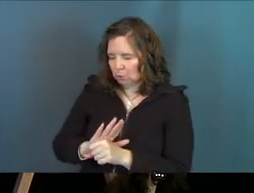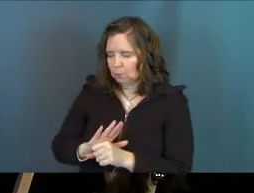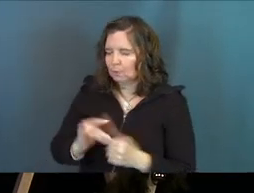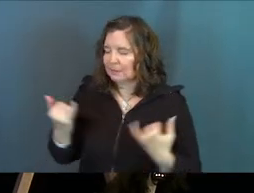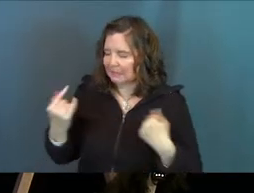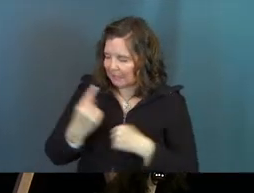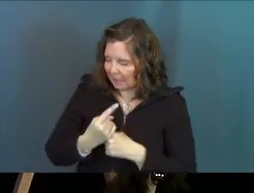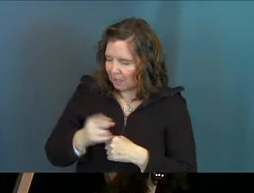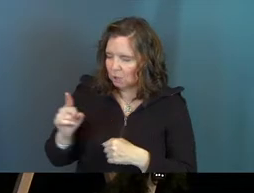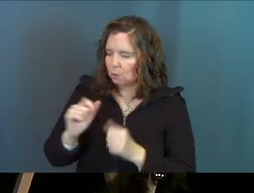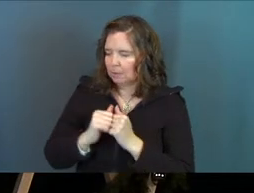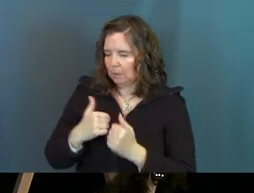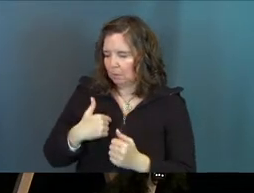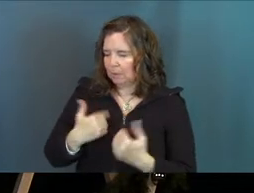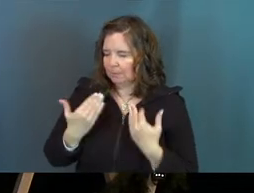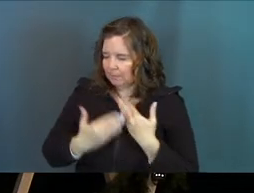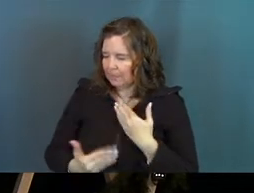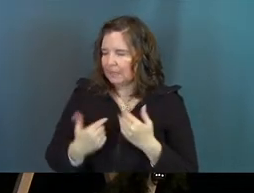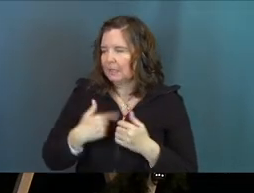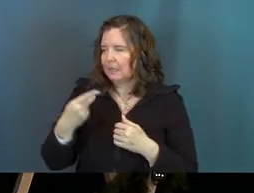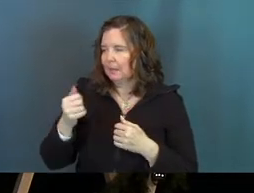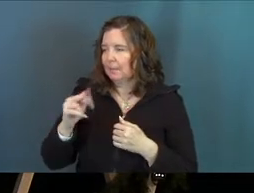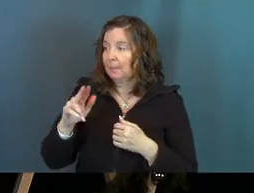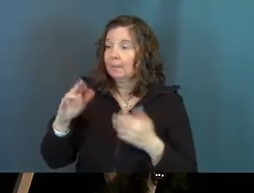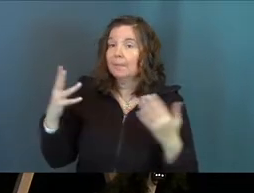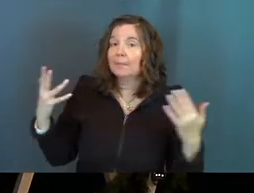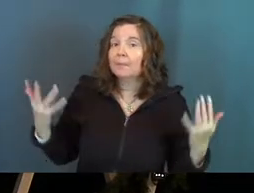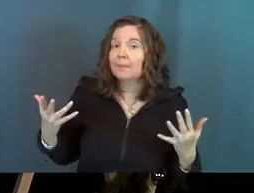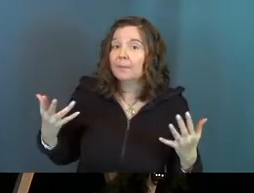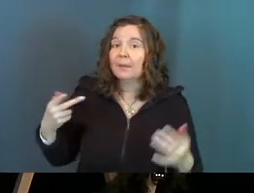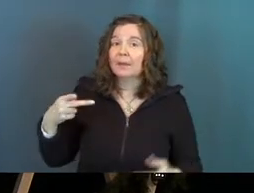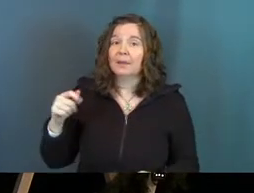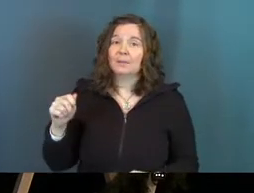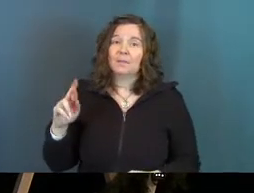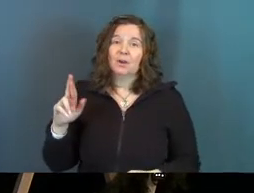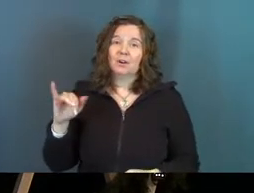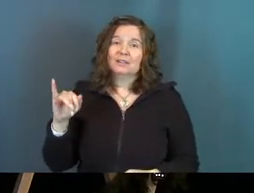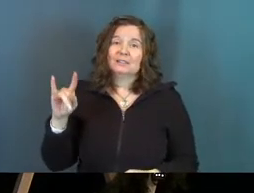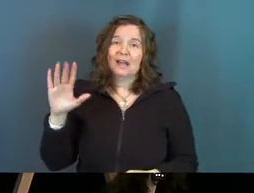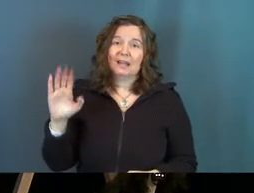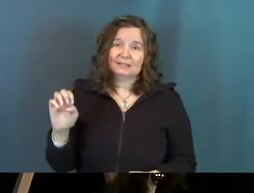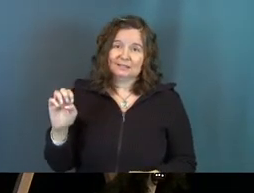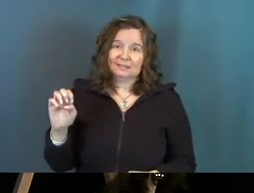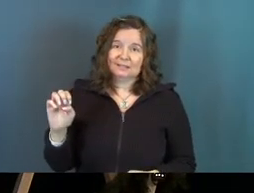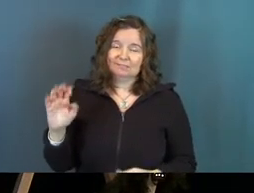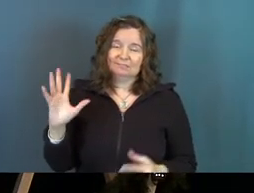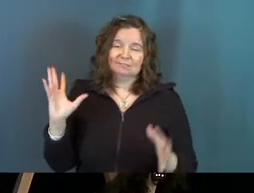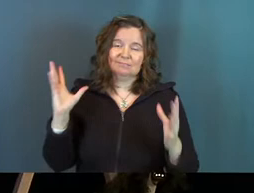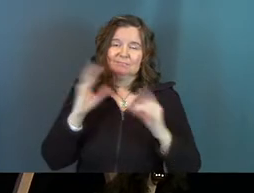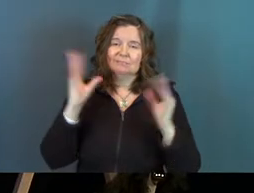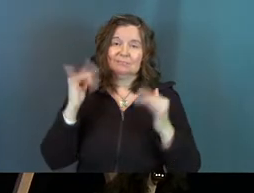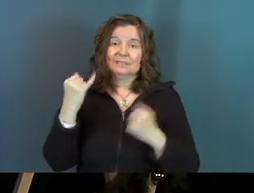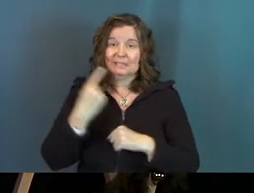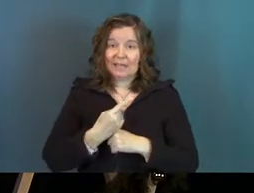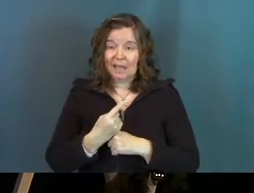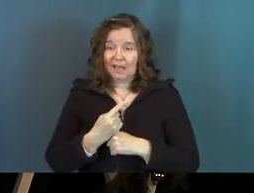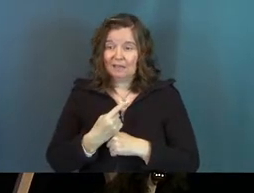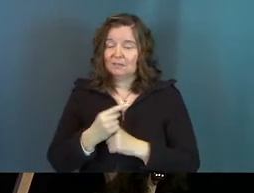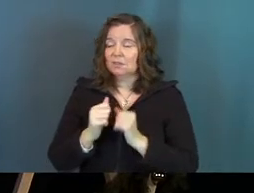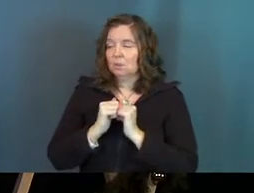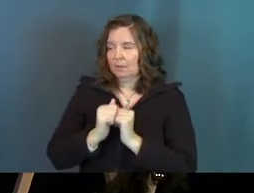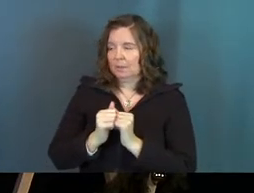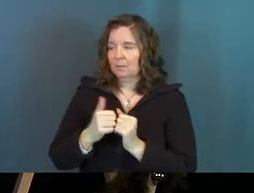you, today you will be with me in what? Paradise. I assure you,